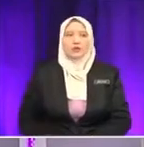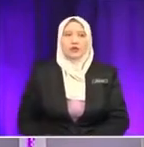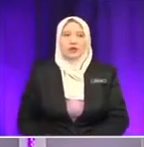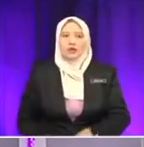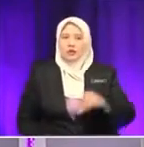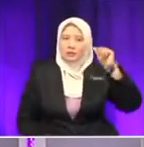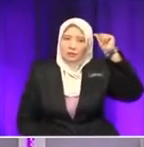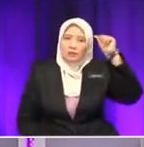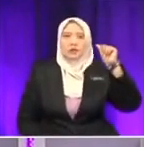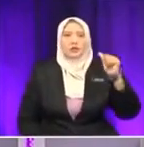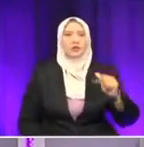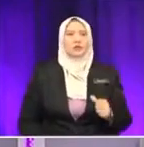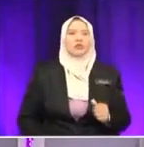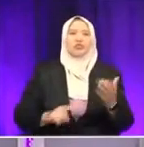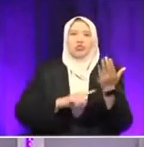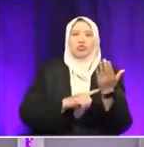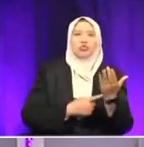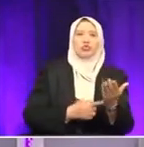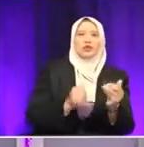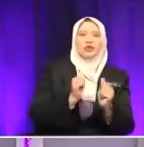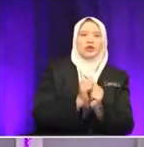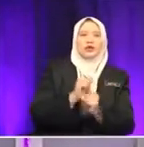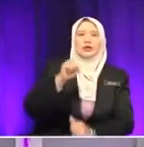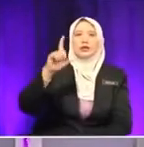Aiman, they started with their